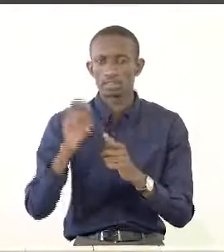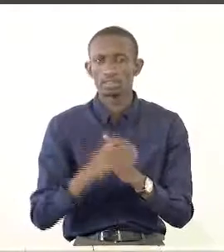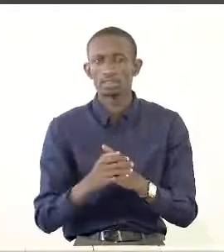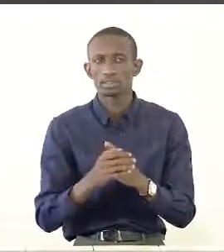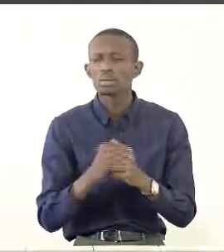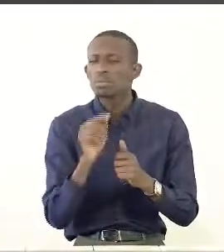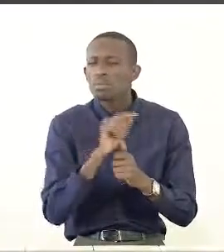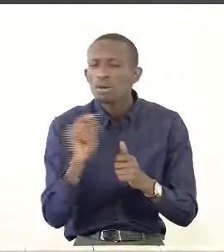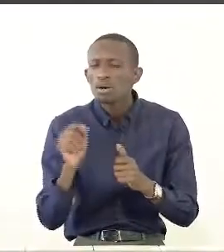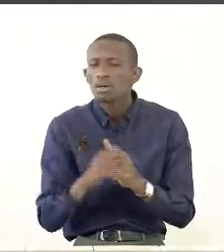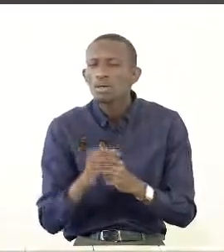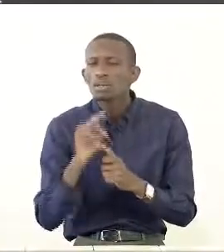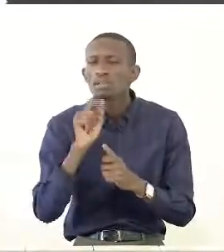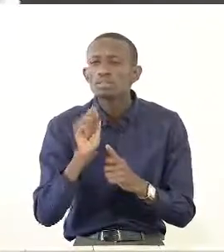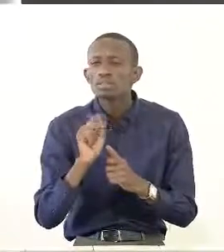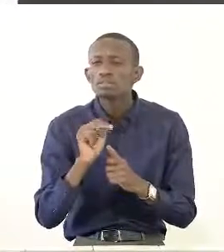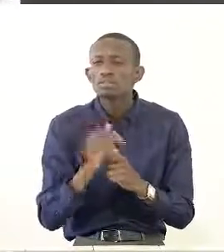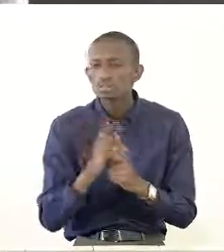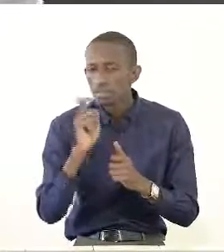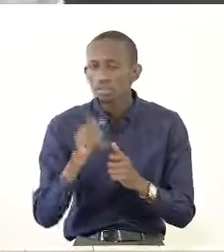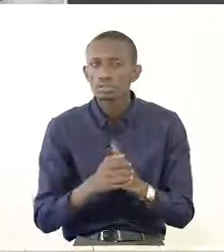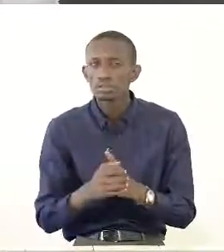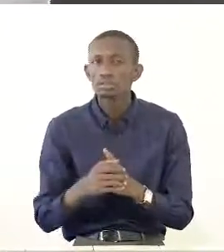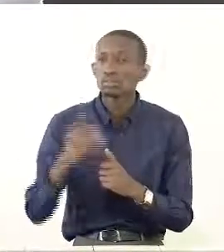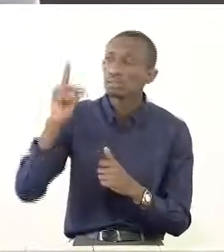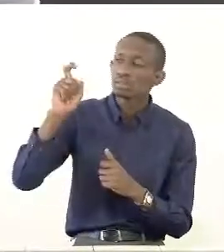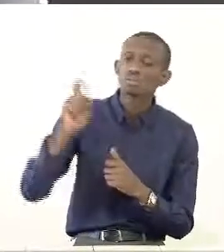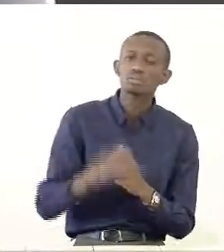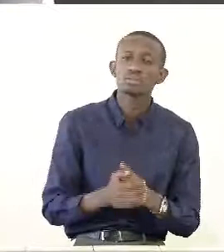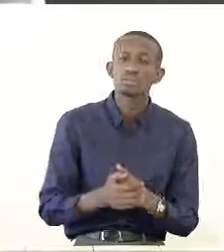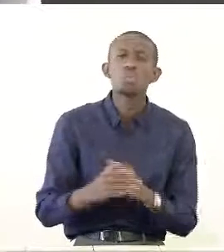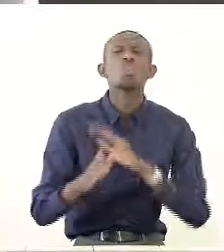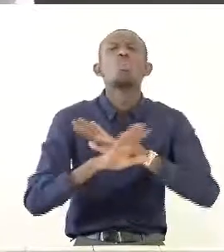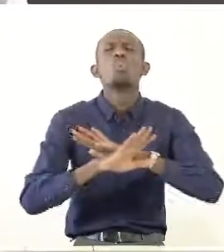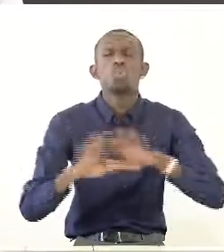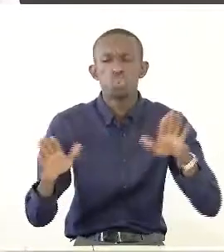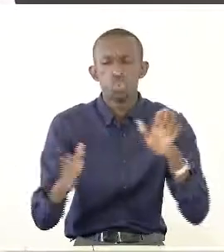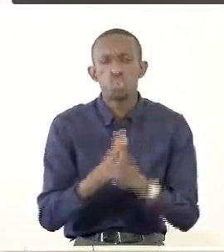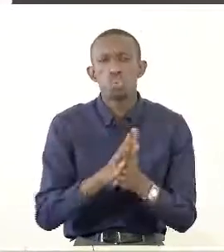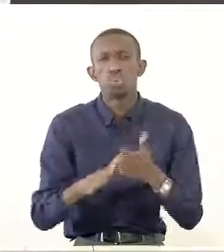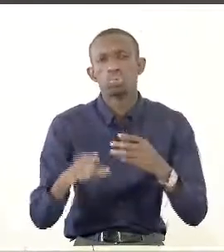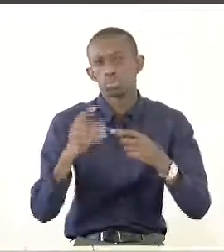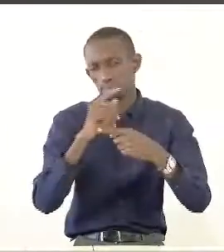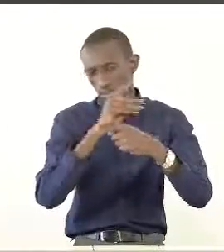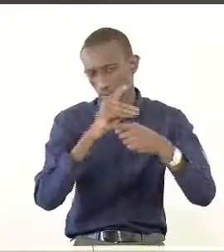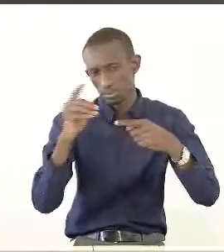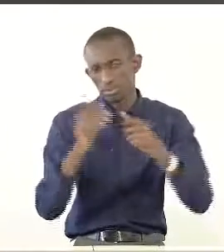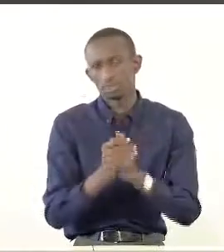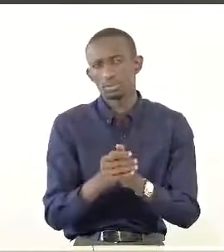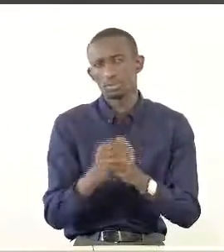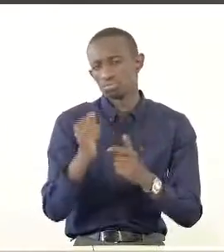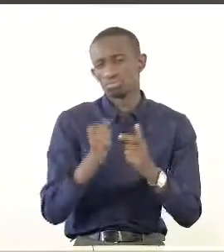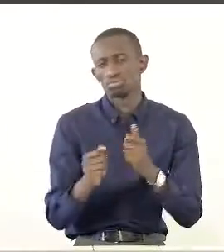x dx. Already as the numerator is the derivative of denominator, the